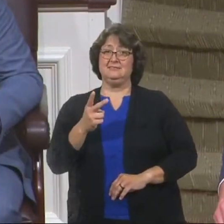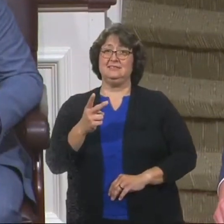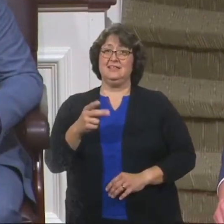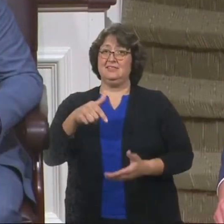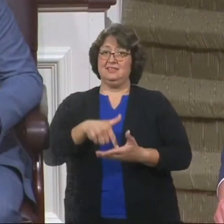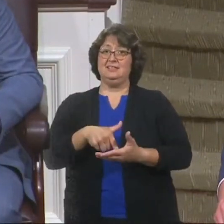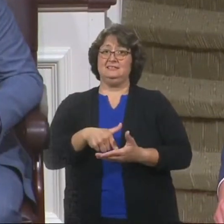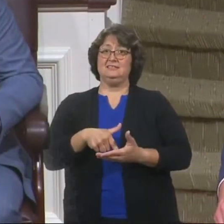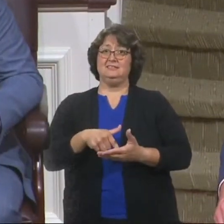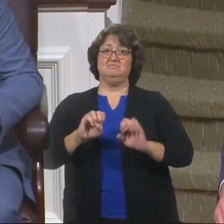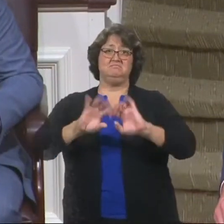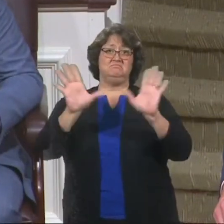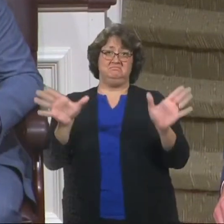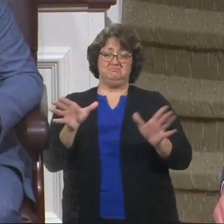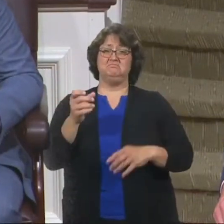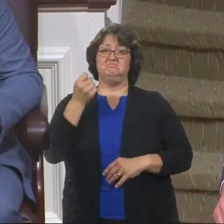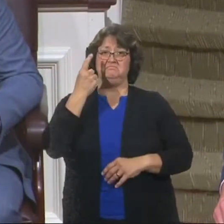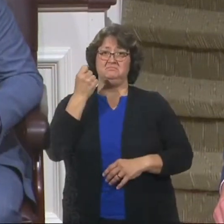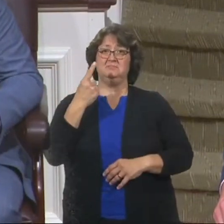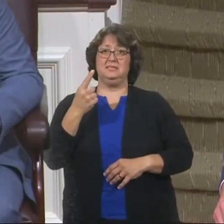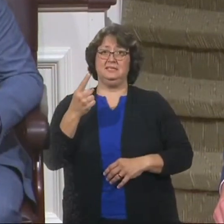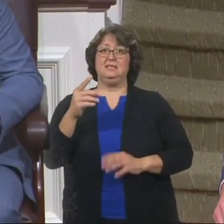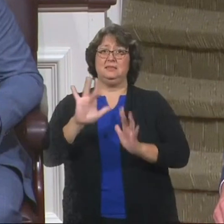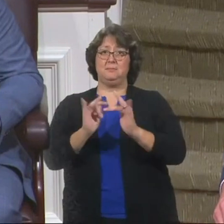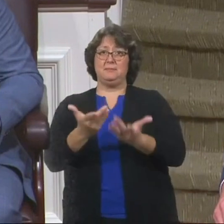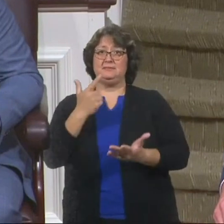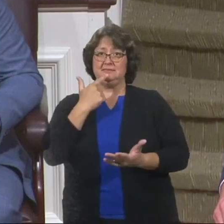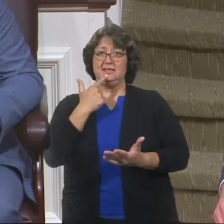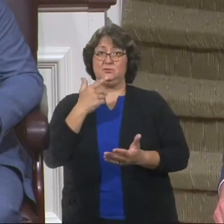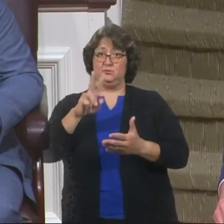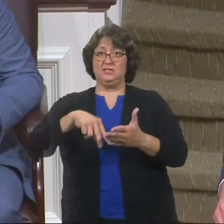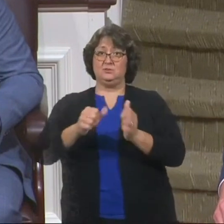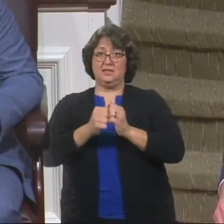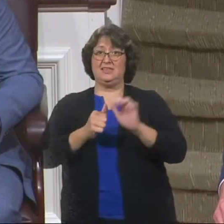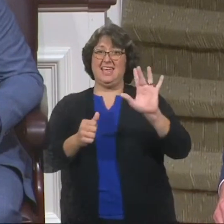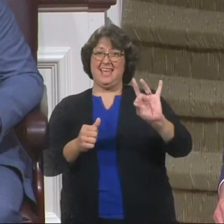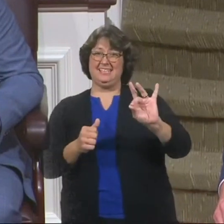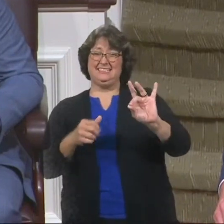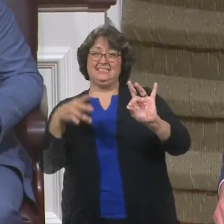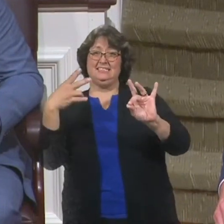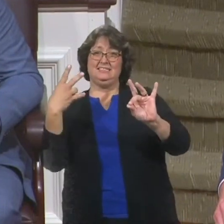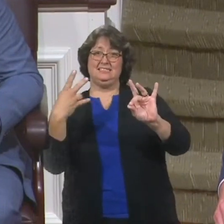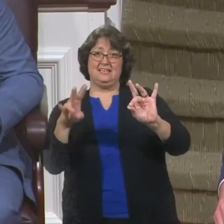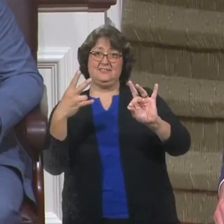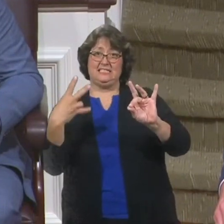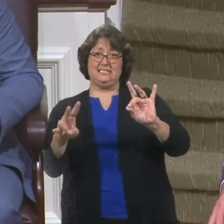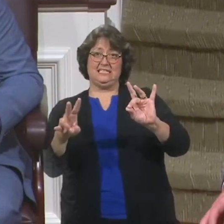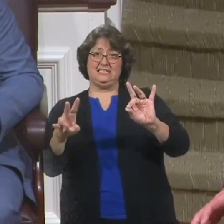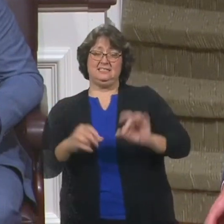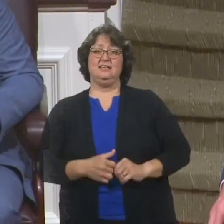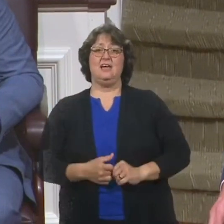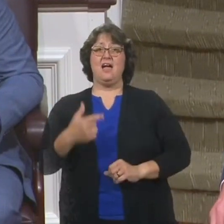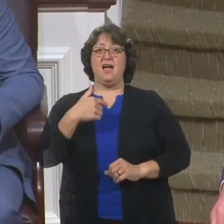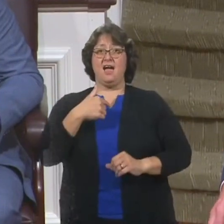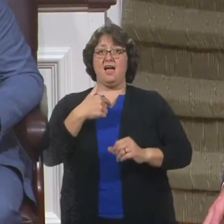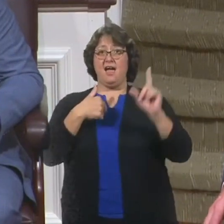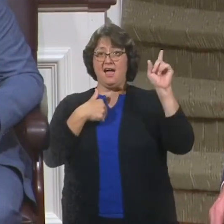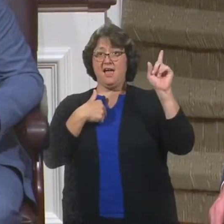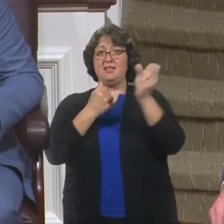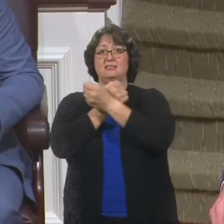itself. I think you see what it says. Let's see what the Bible says here, and let's read it together. You ready? 8, verse 17.